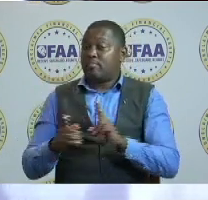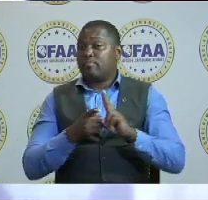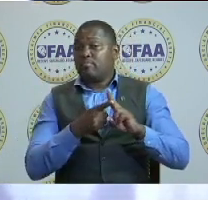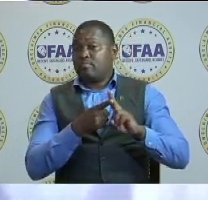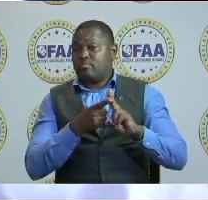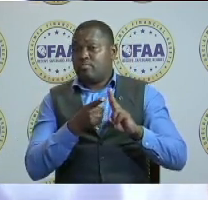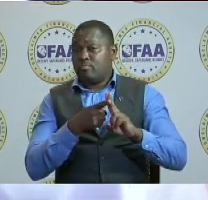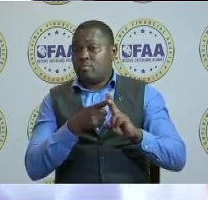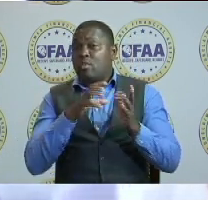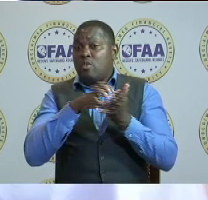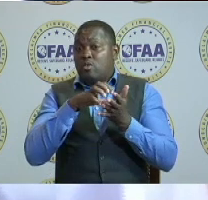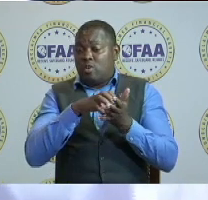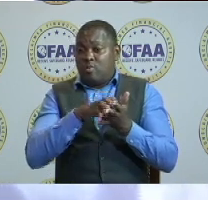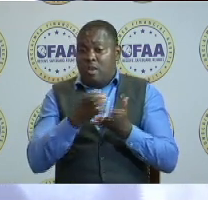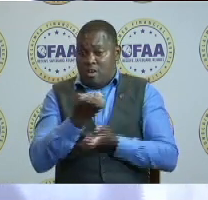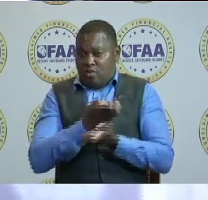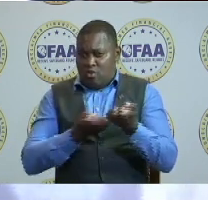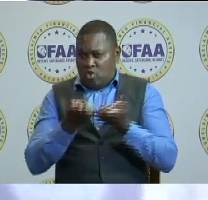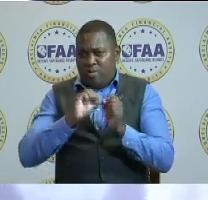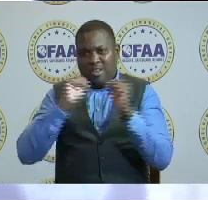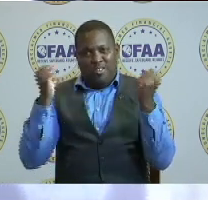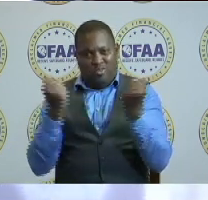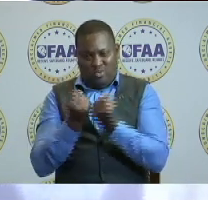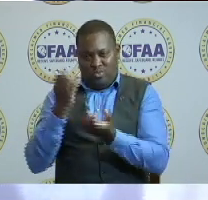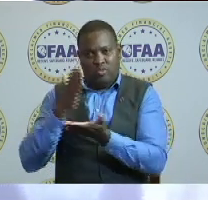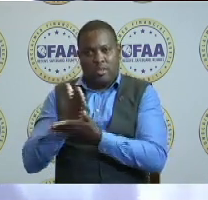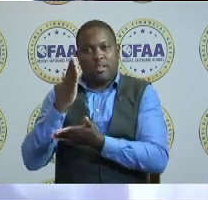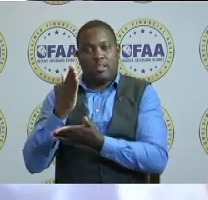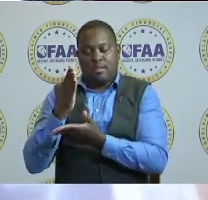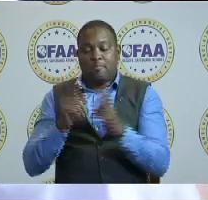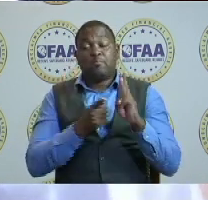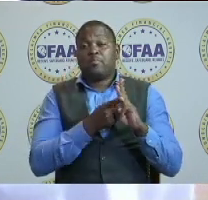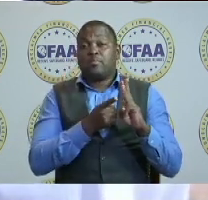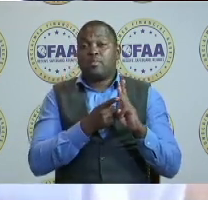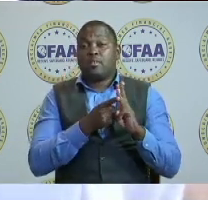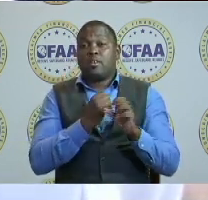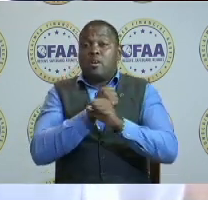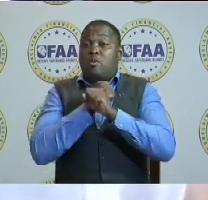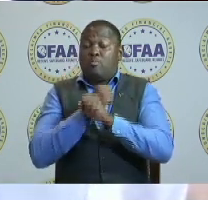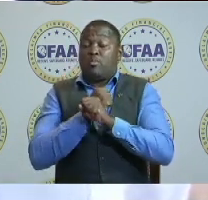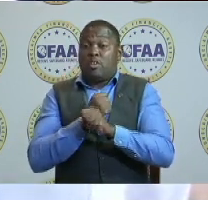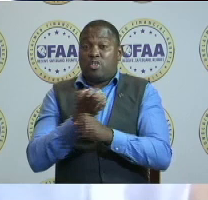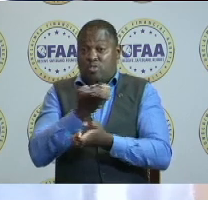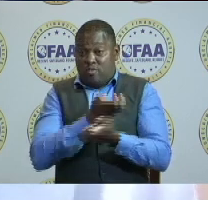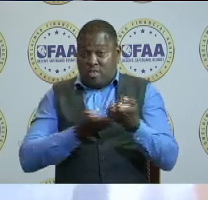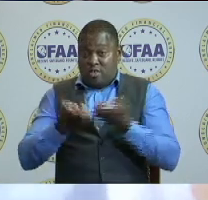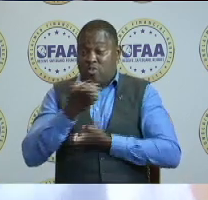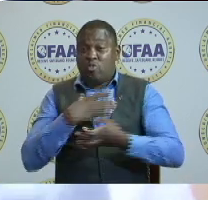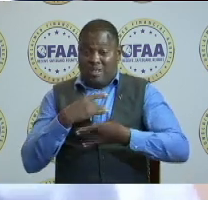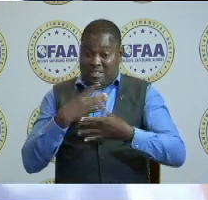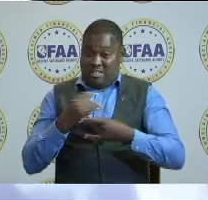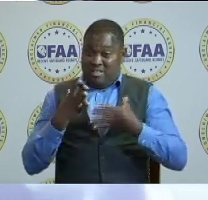concept of economic and social rights. And the third one is the protection of the economic interest of